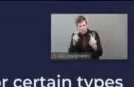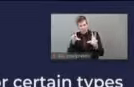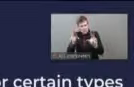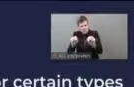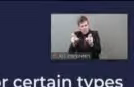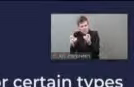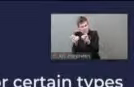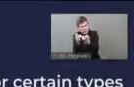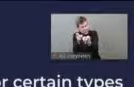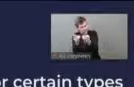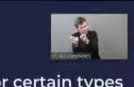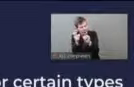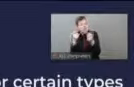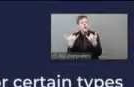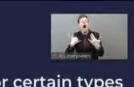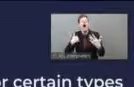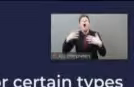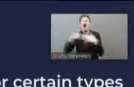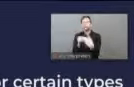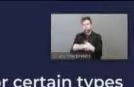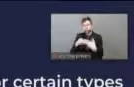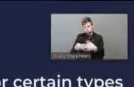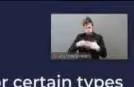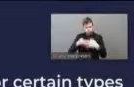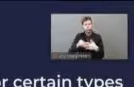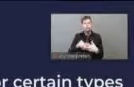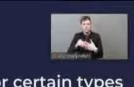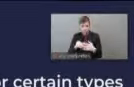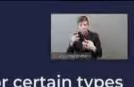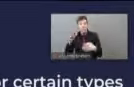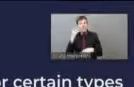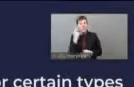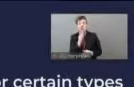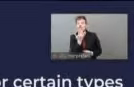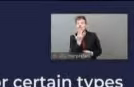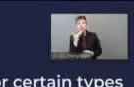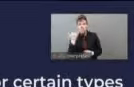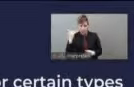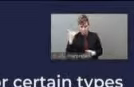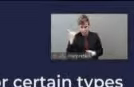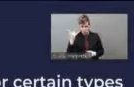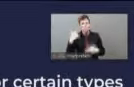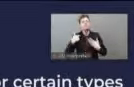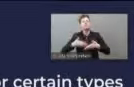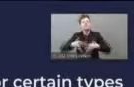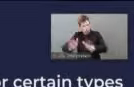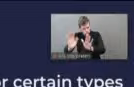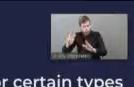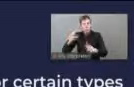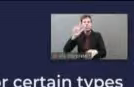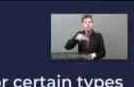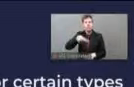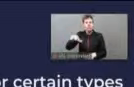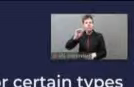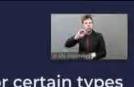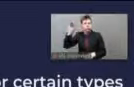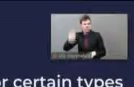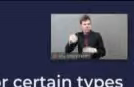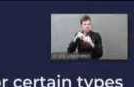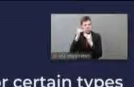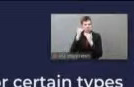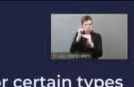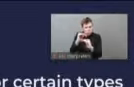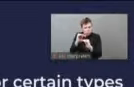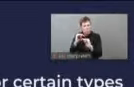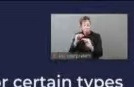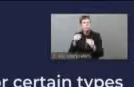33% capacity outdoor, 50% if you get to green outdoor, and 25% indoor. You